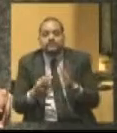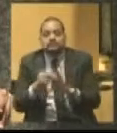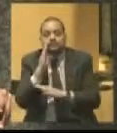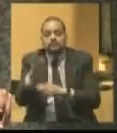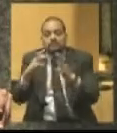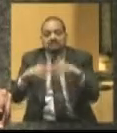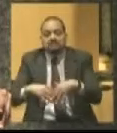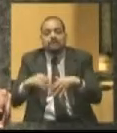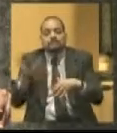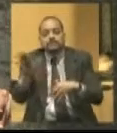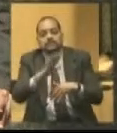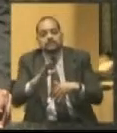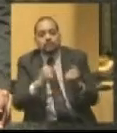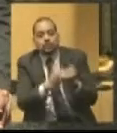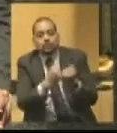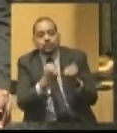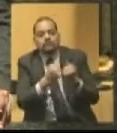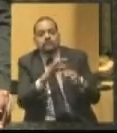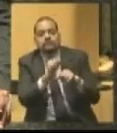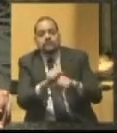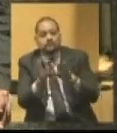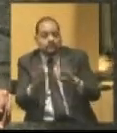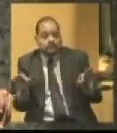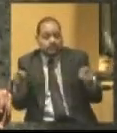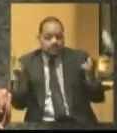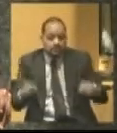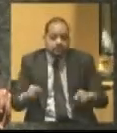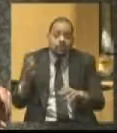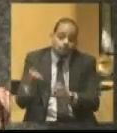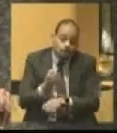his victory earned him in getting the amendment through Congress.